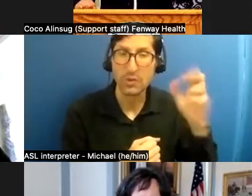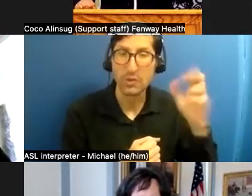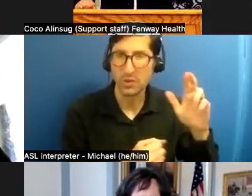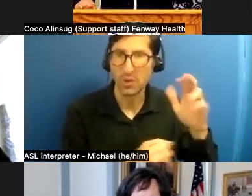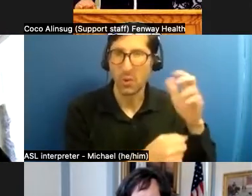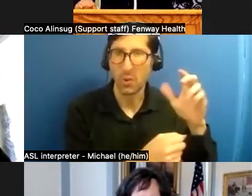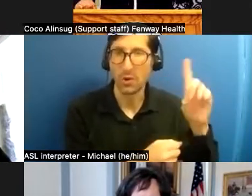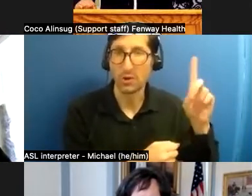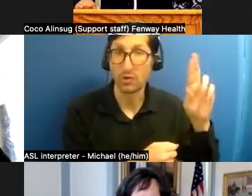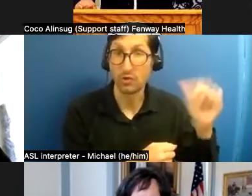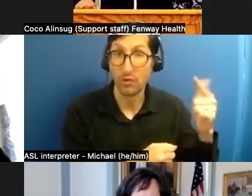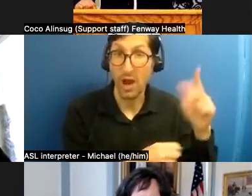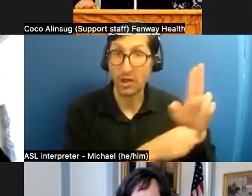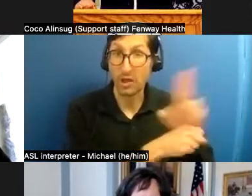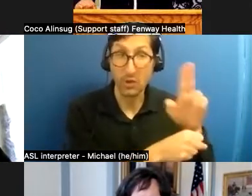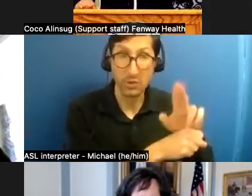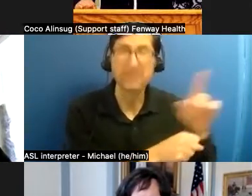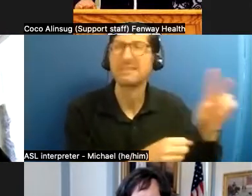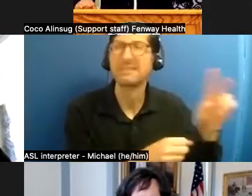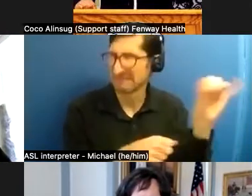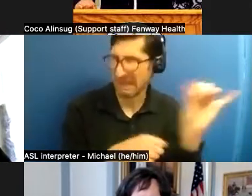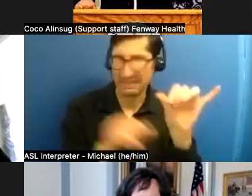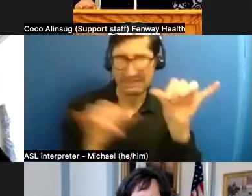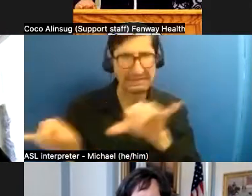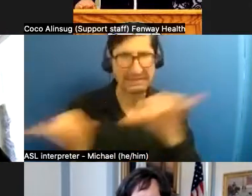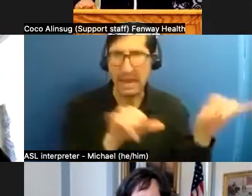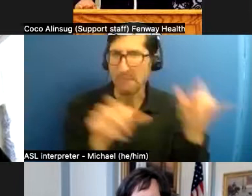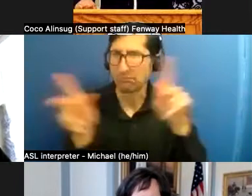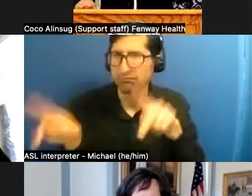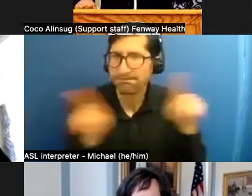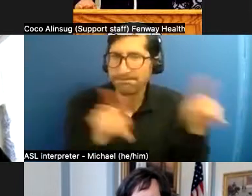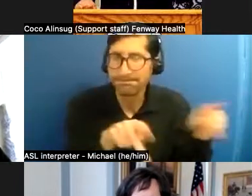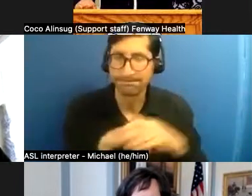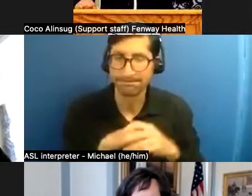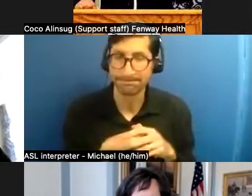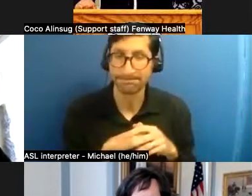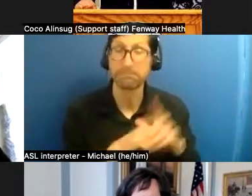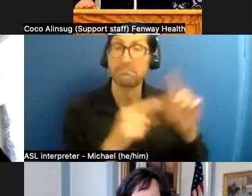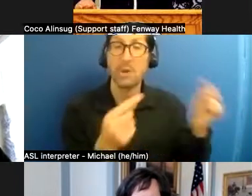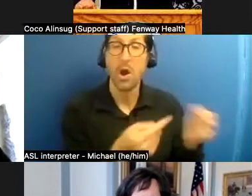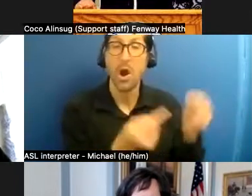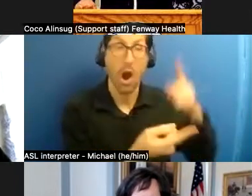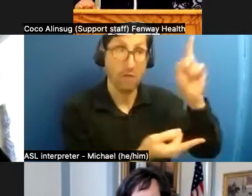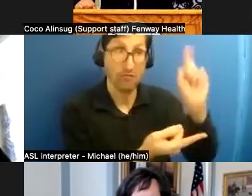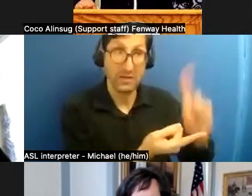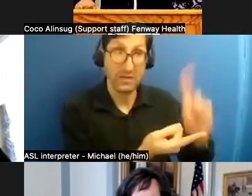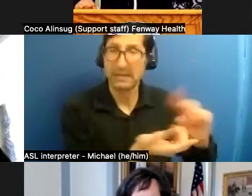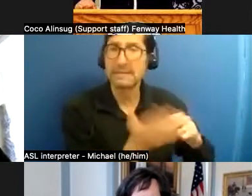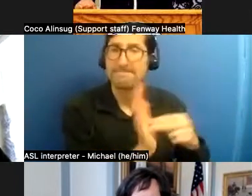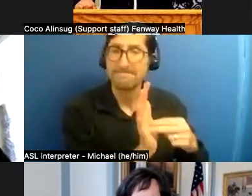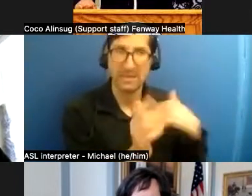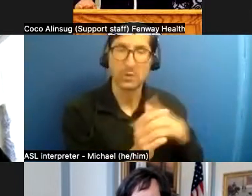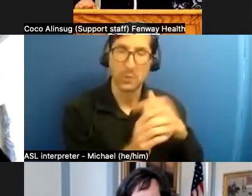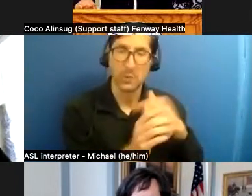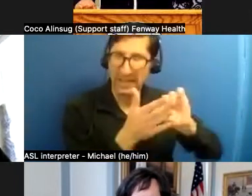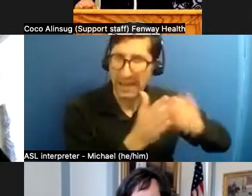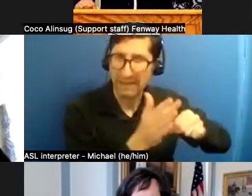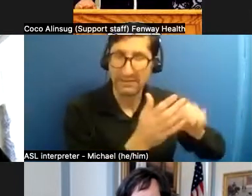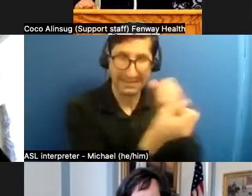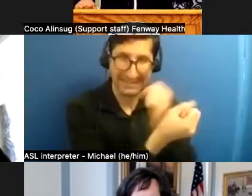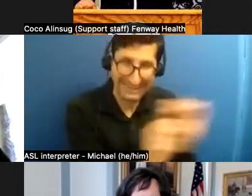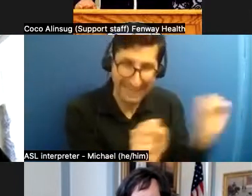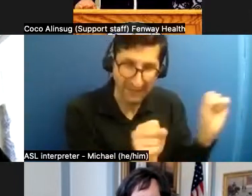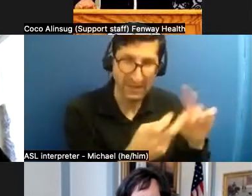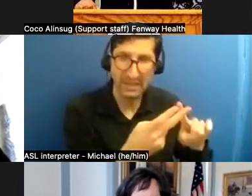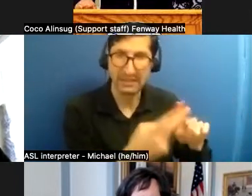place for people who use drugs. And harm reduction really focuses on safety,